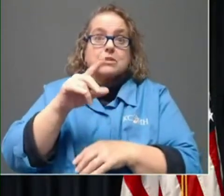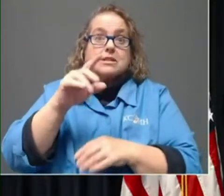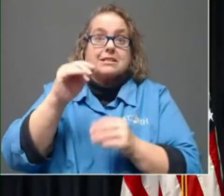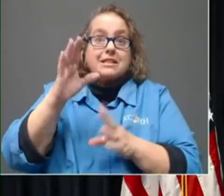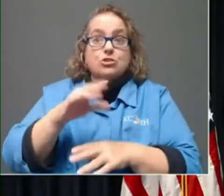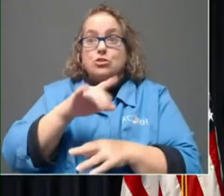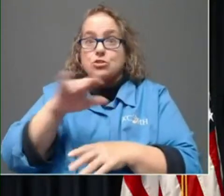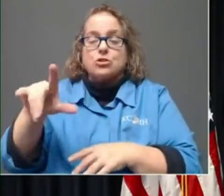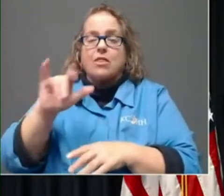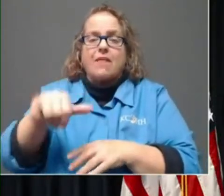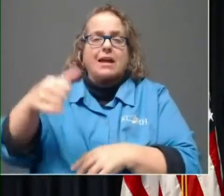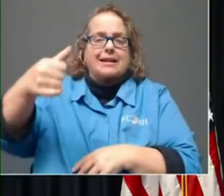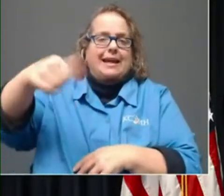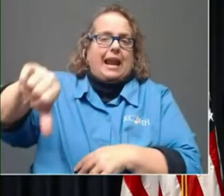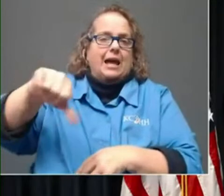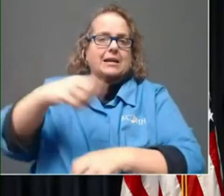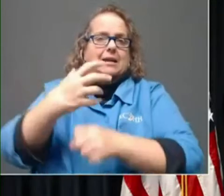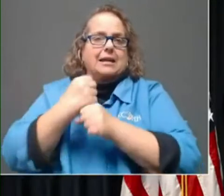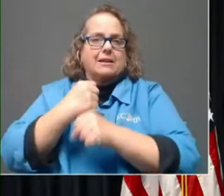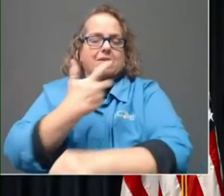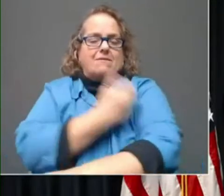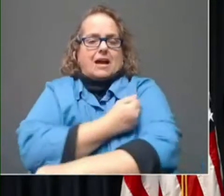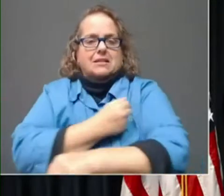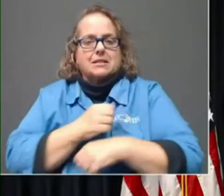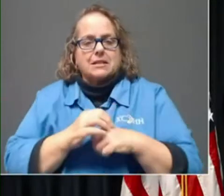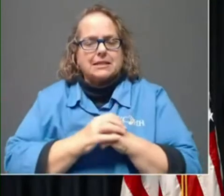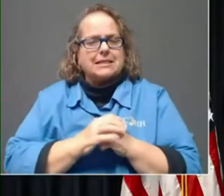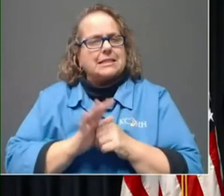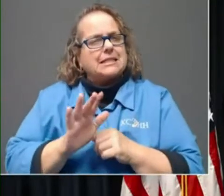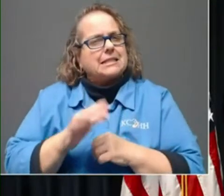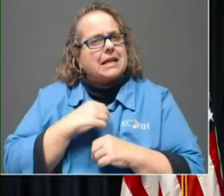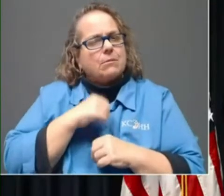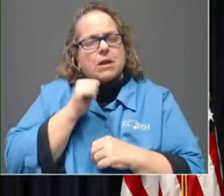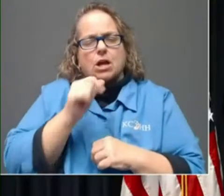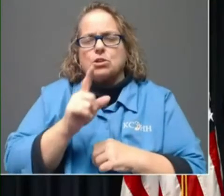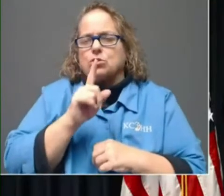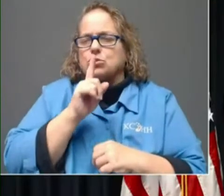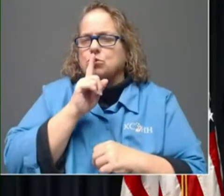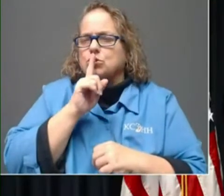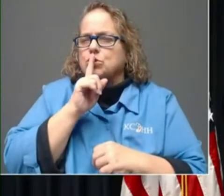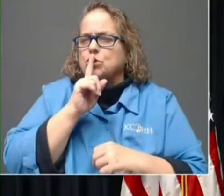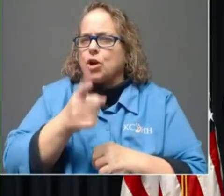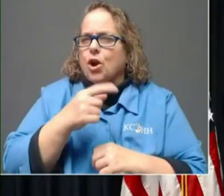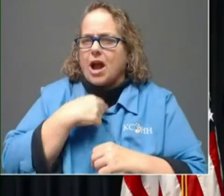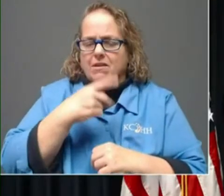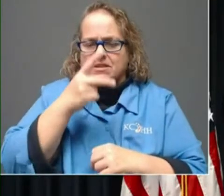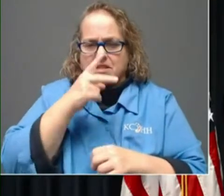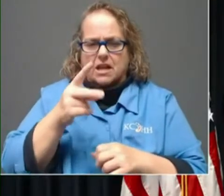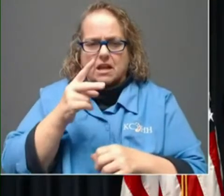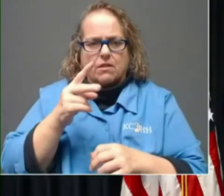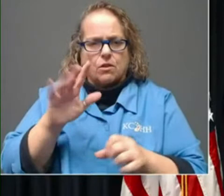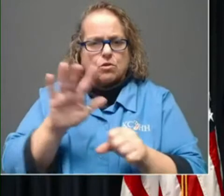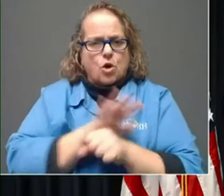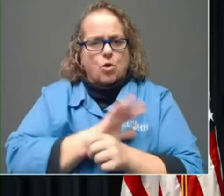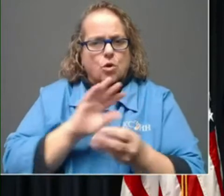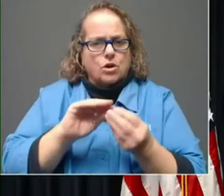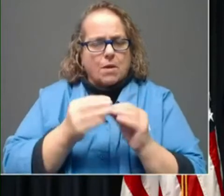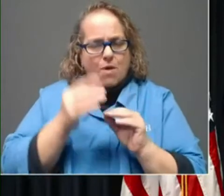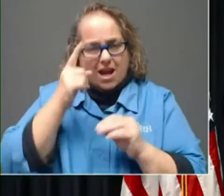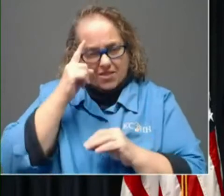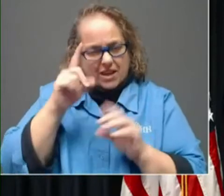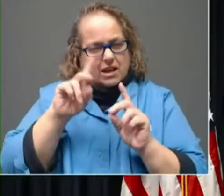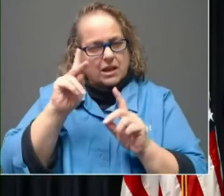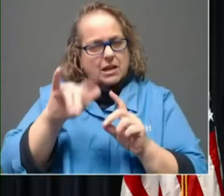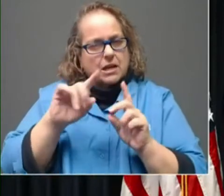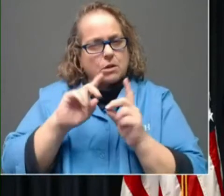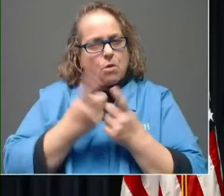I'm not sure that I've seen the overall number, though I think the Kentucky Department of Education put it out. And if I recall correctly, but